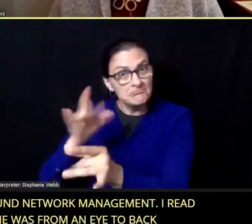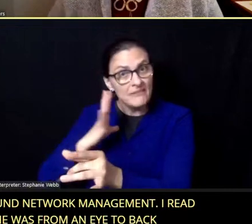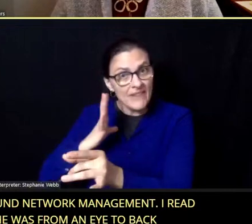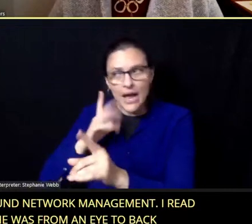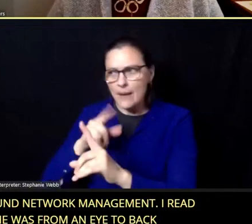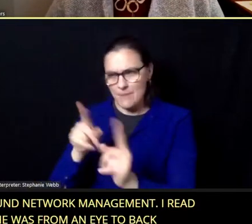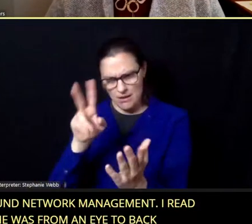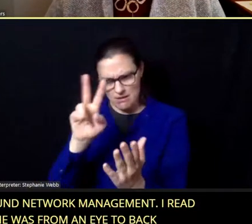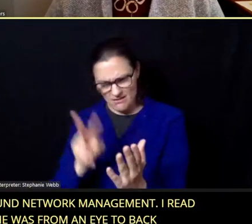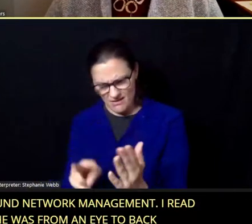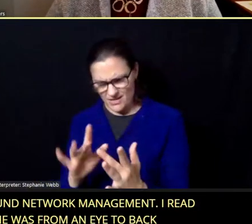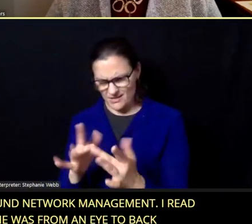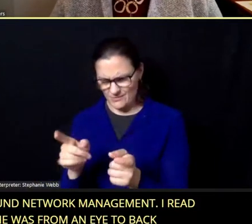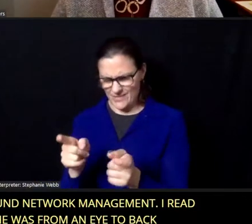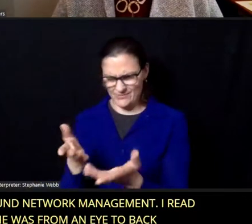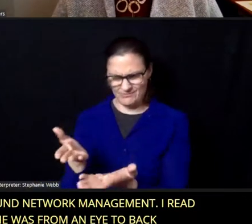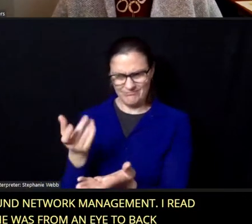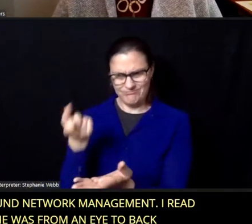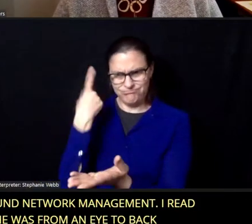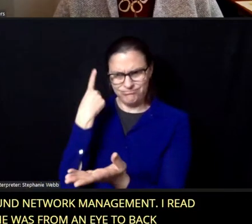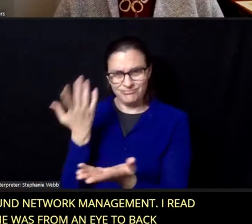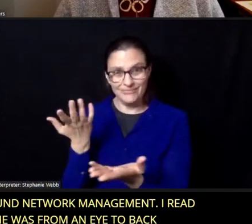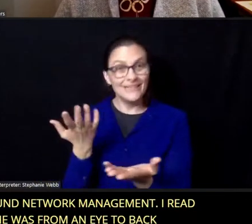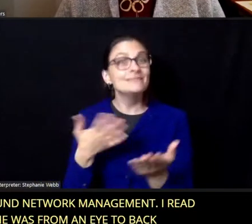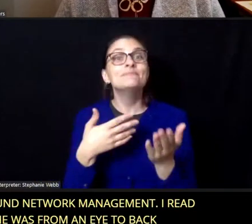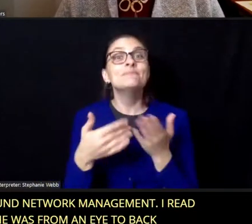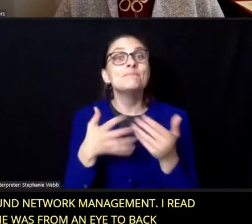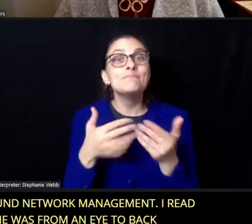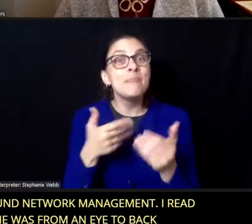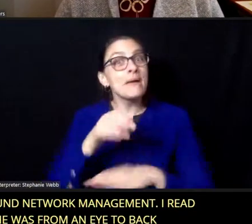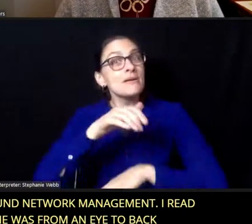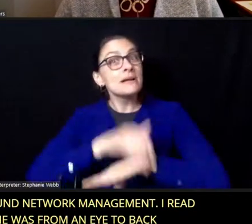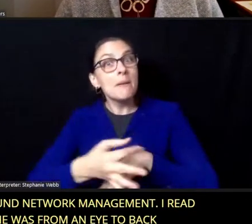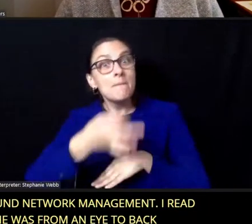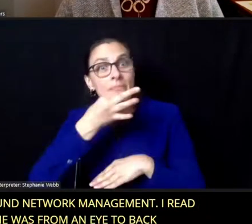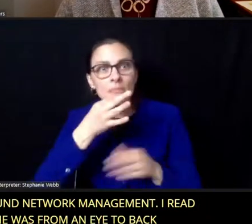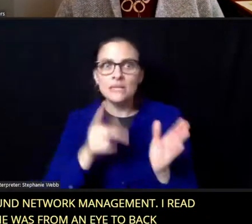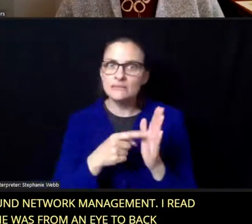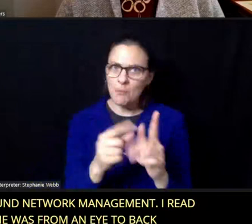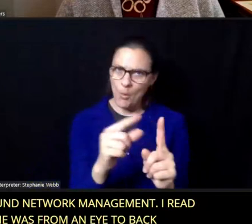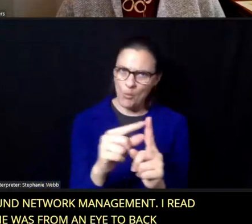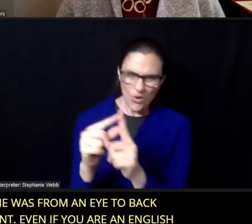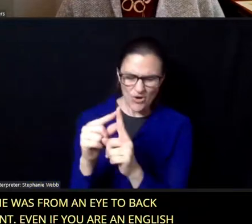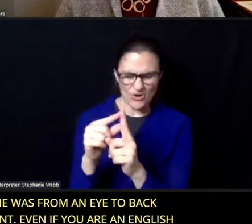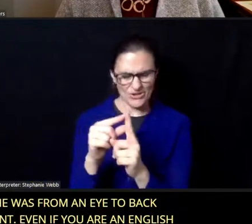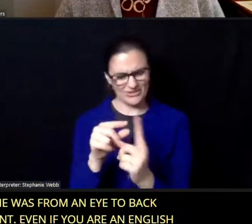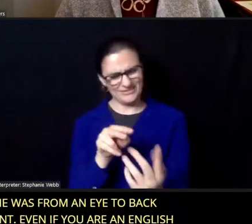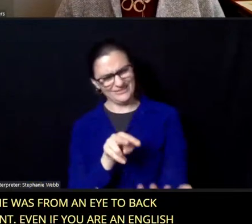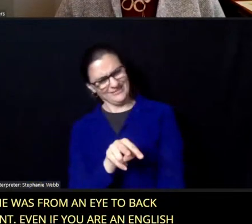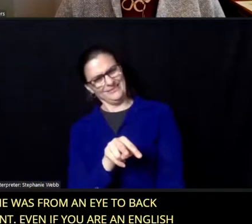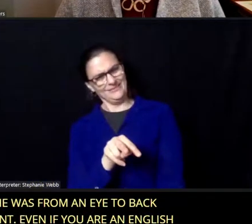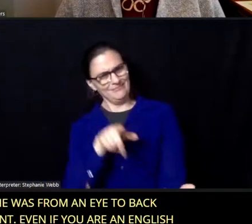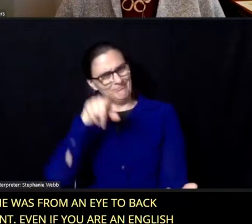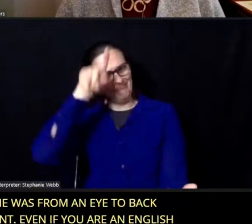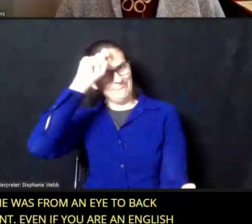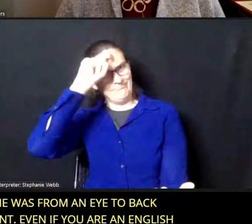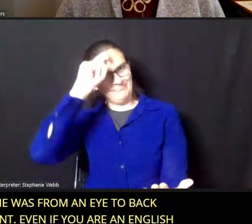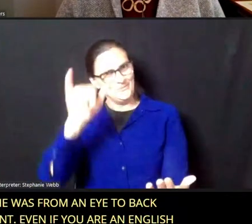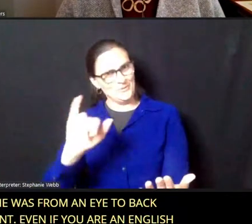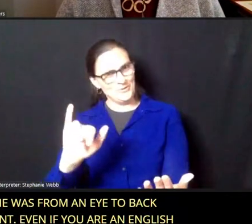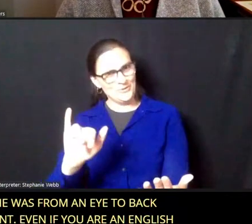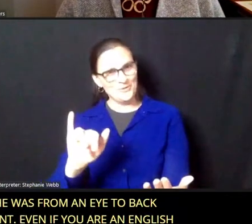way. Which is an interesting kind of problem to face of, we're limited in